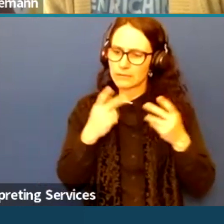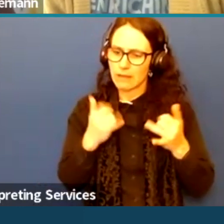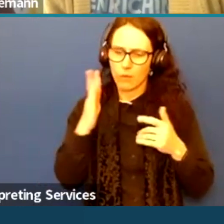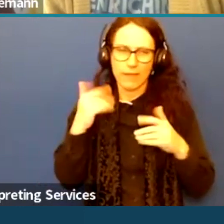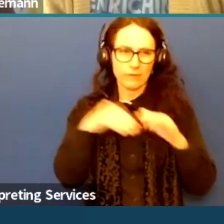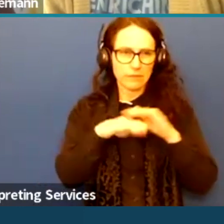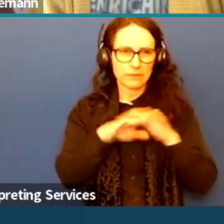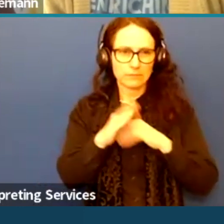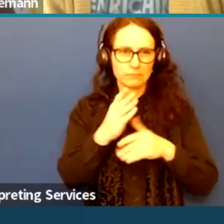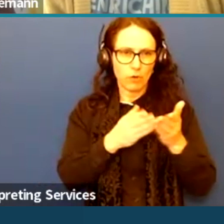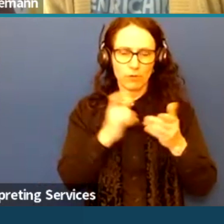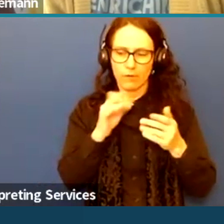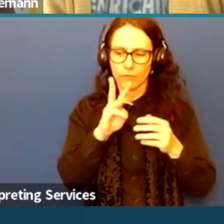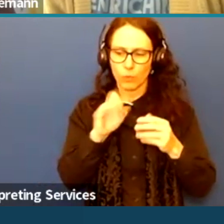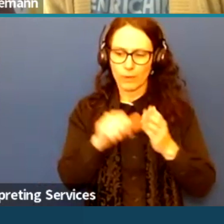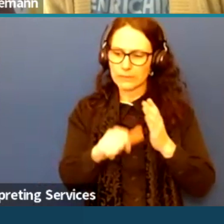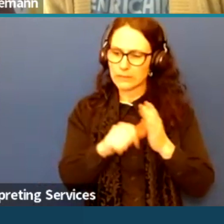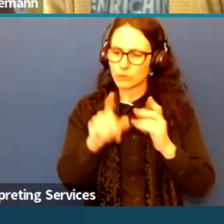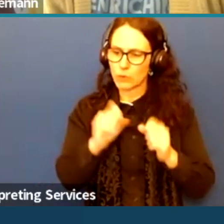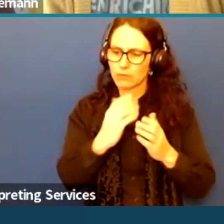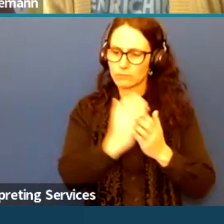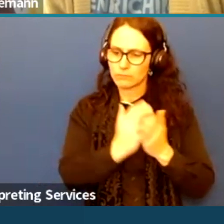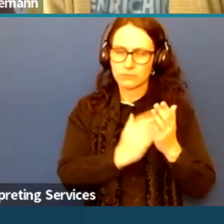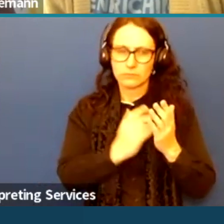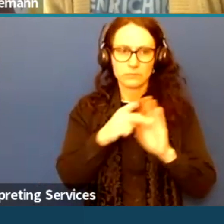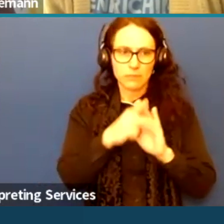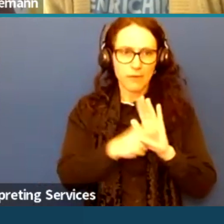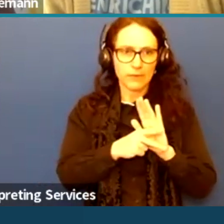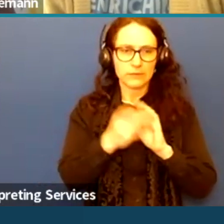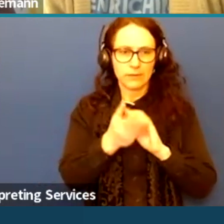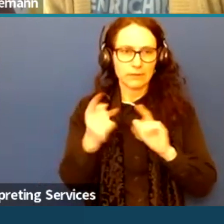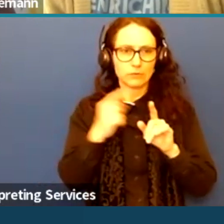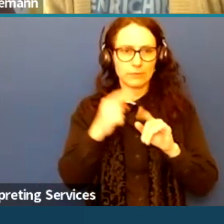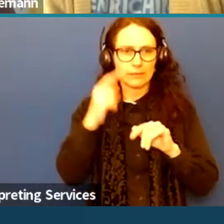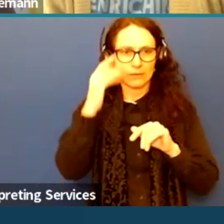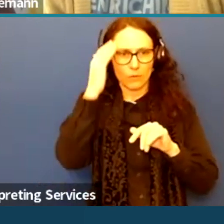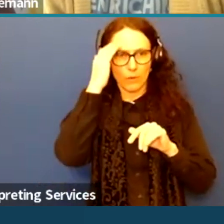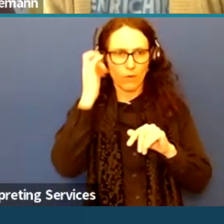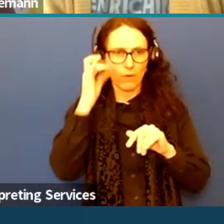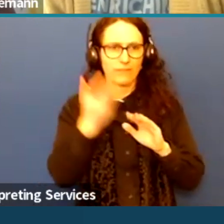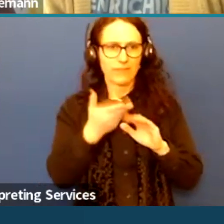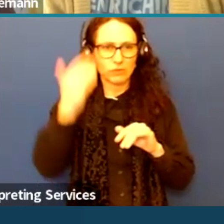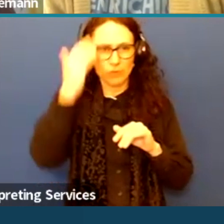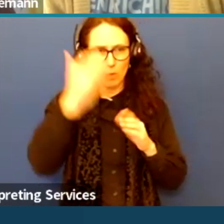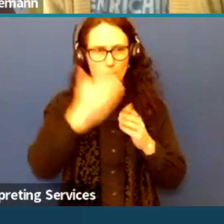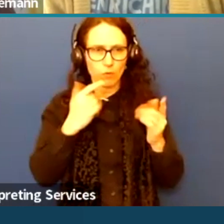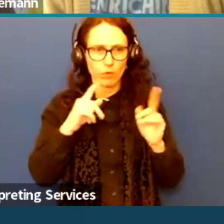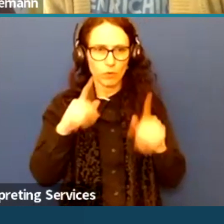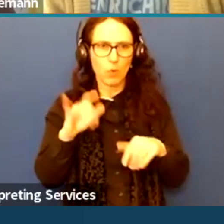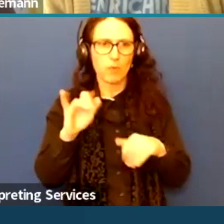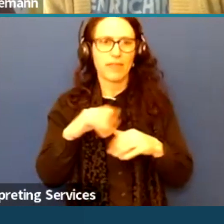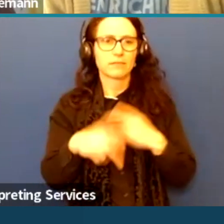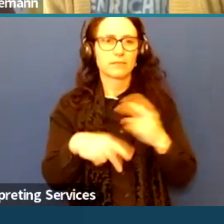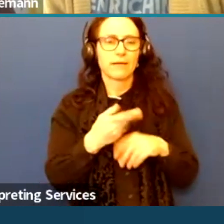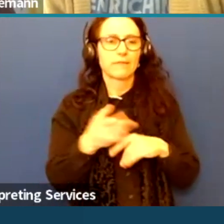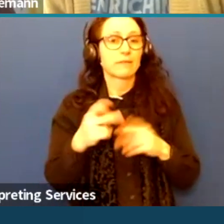of their website where you can list your policies, you can list things to be aware of, like things to know before you go. That type of stuff would be